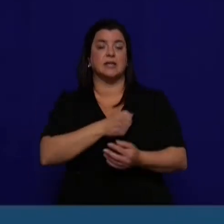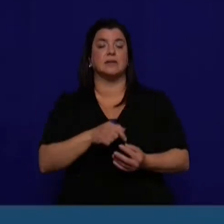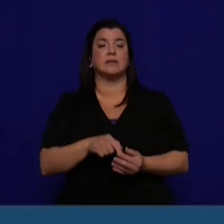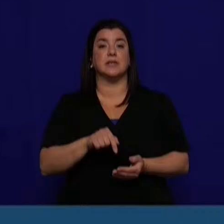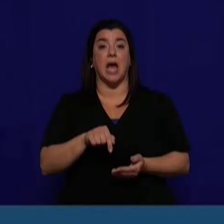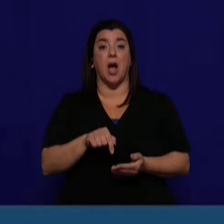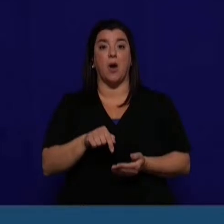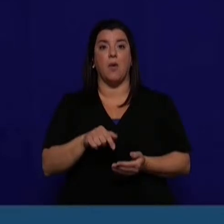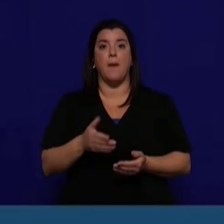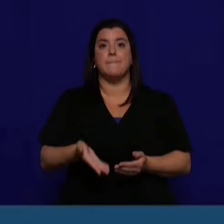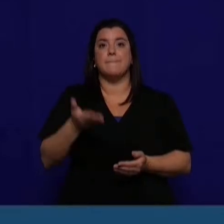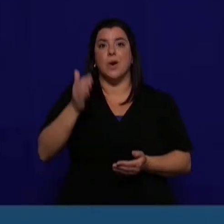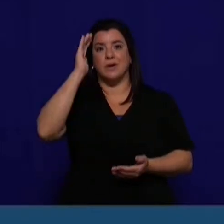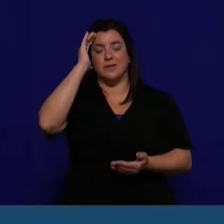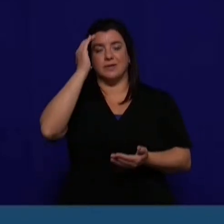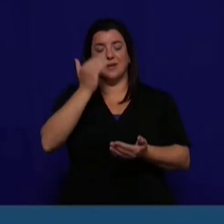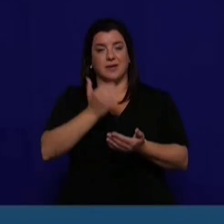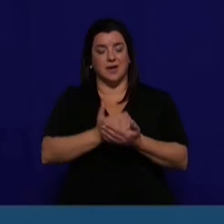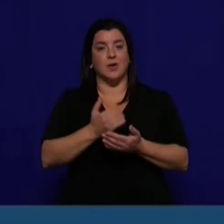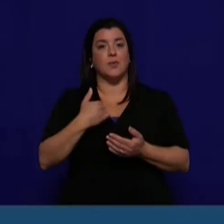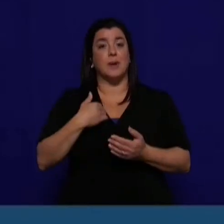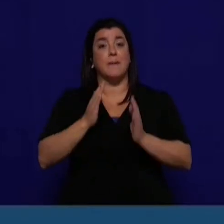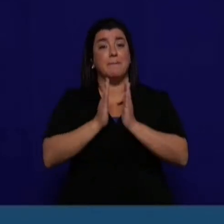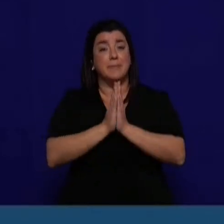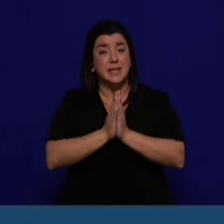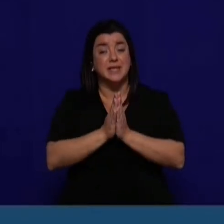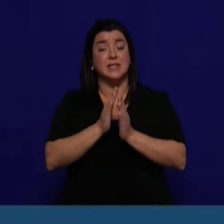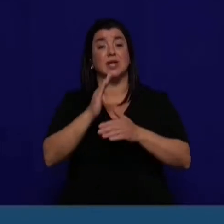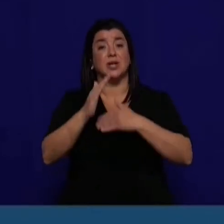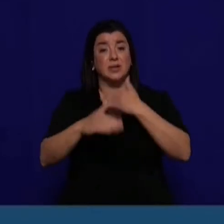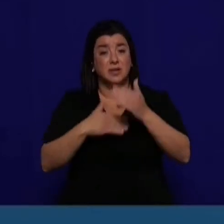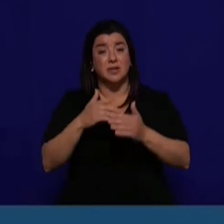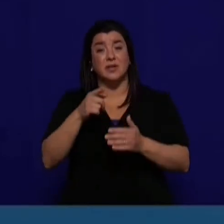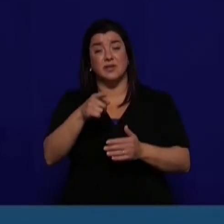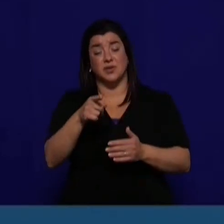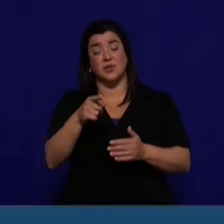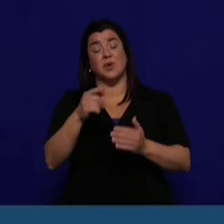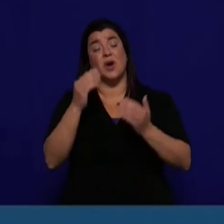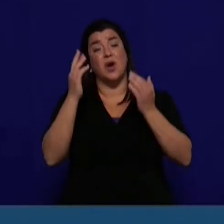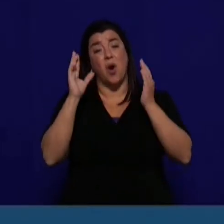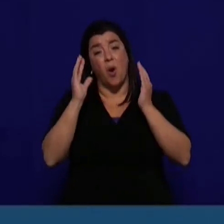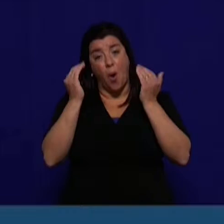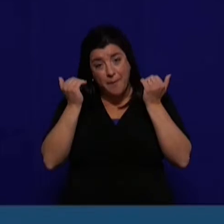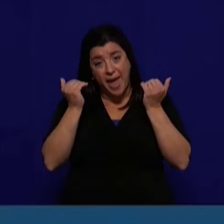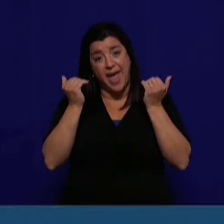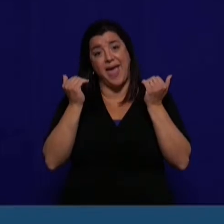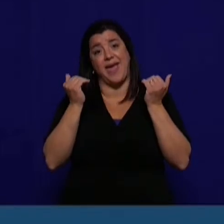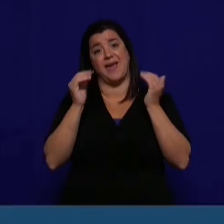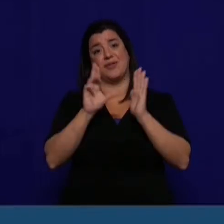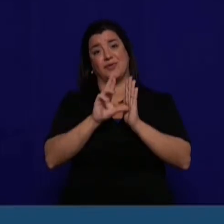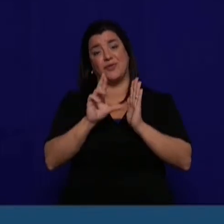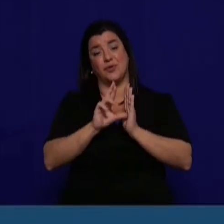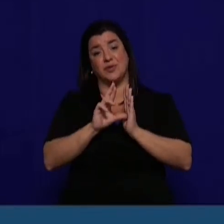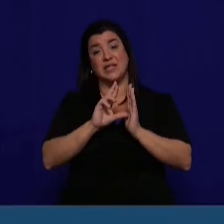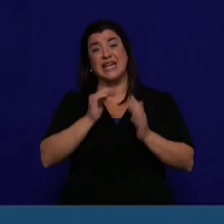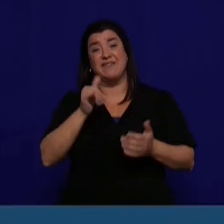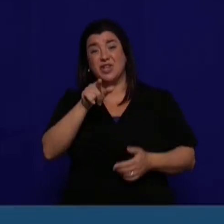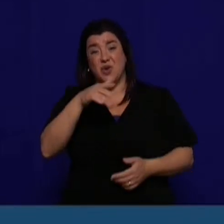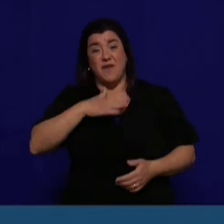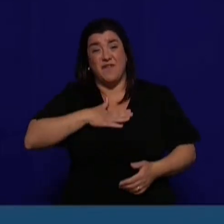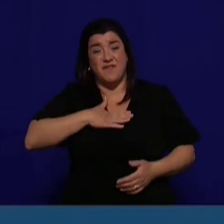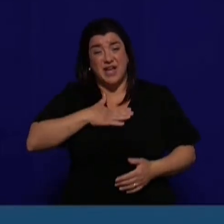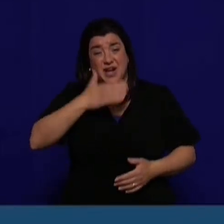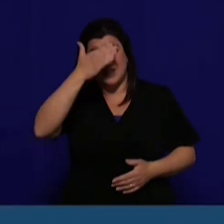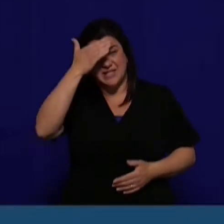more immunity, we appeal to everyone to continue to heed to the mitigation measures, and if you are symptomatic, contact us so that we can do your